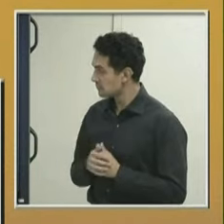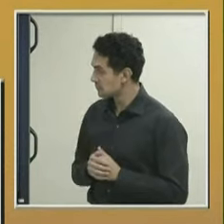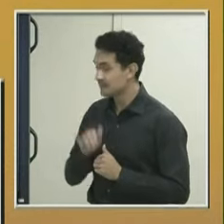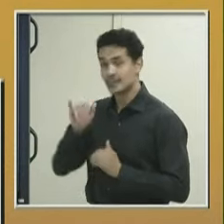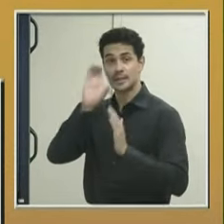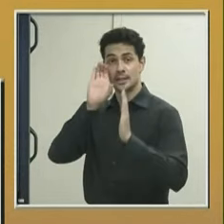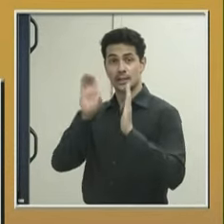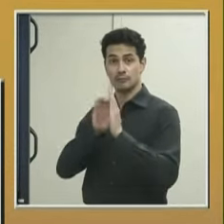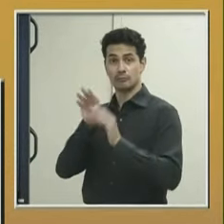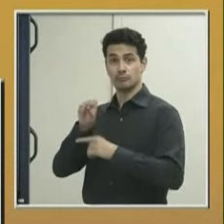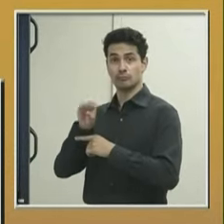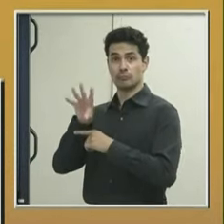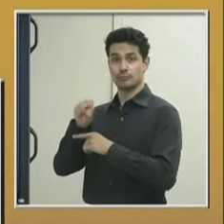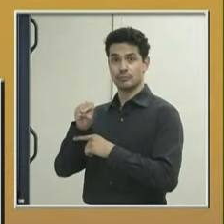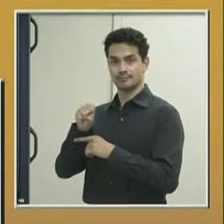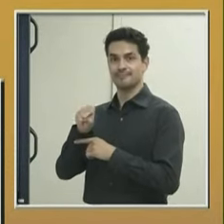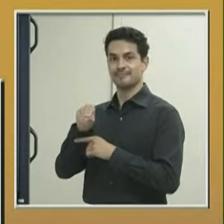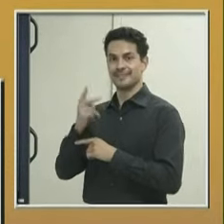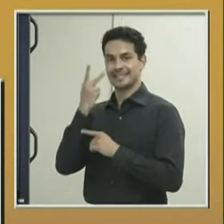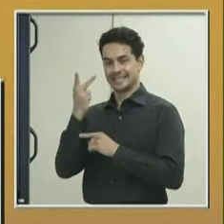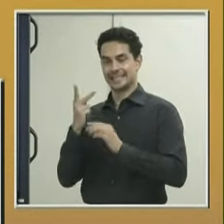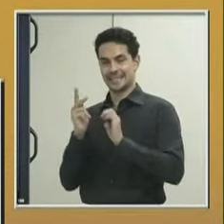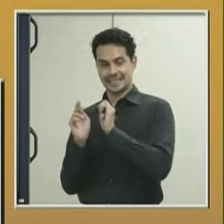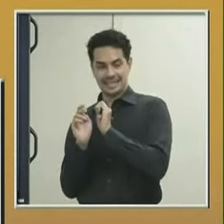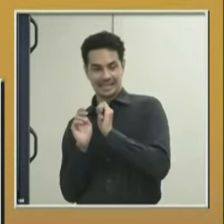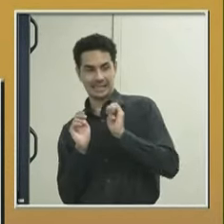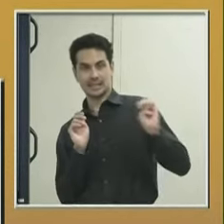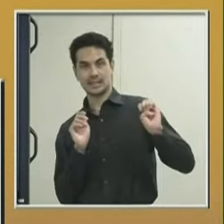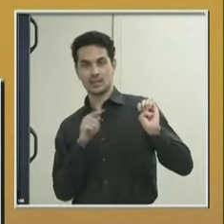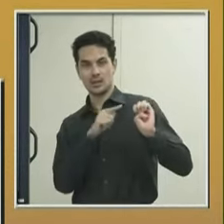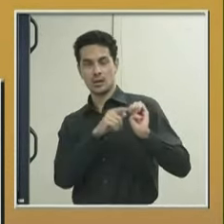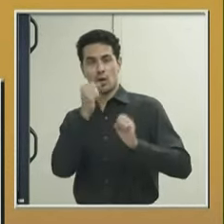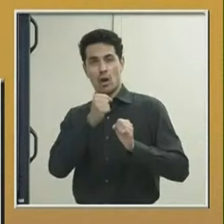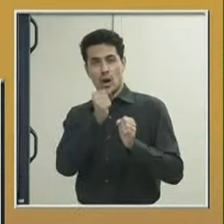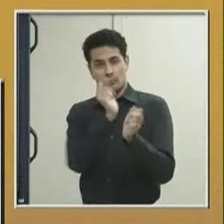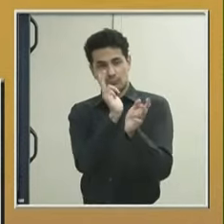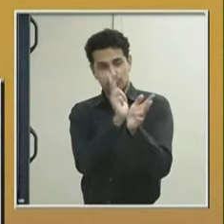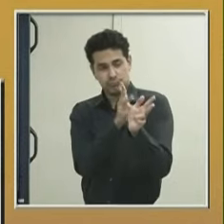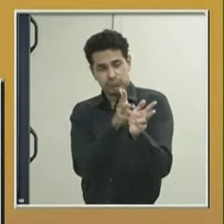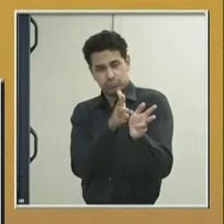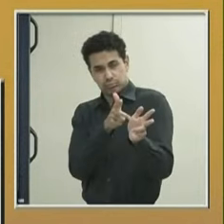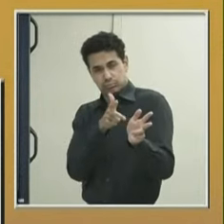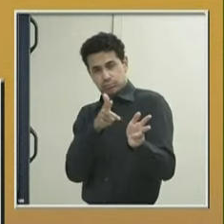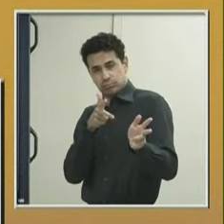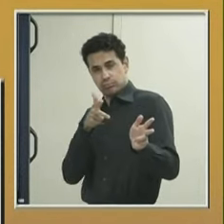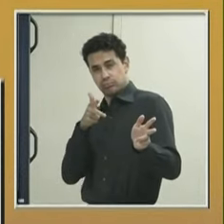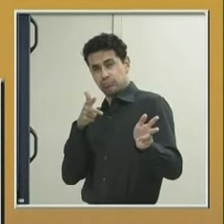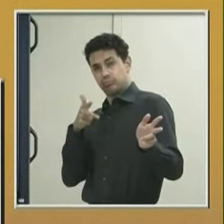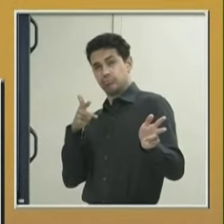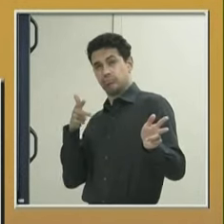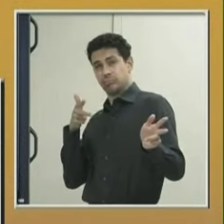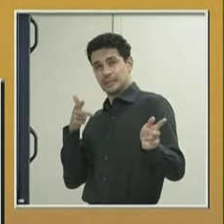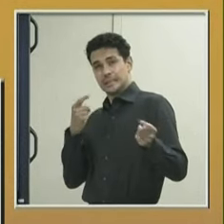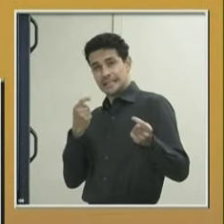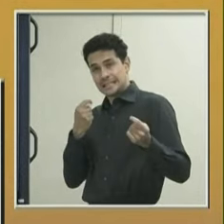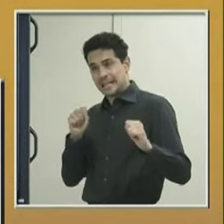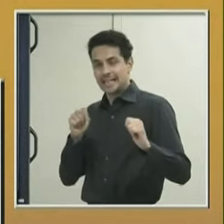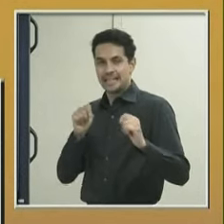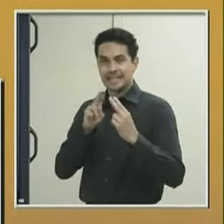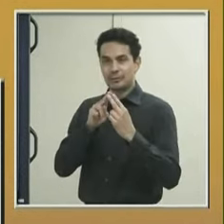is taken looking eastbound, and you can see those vehicles stacked up in line trying to go